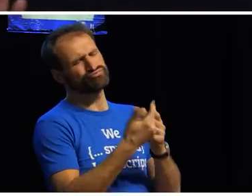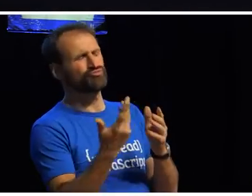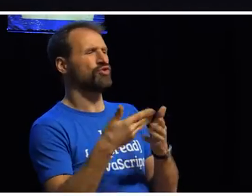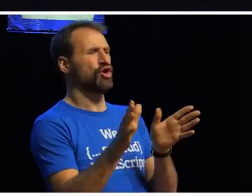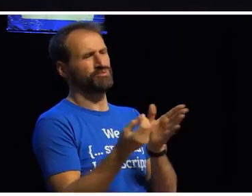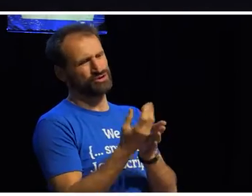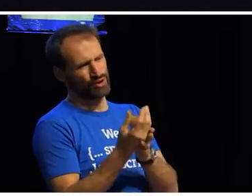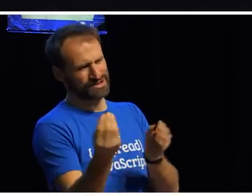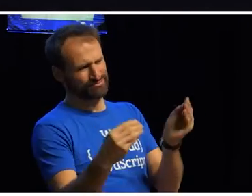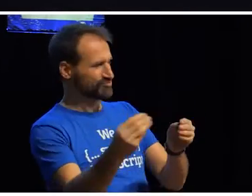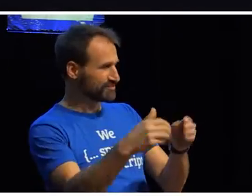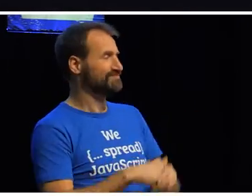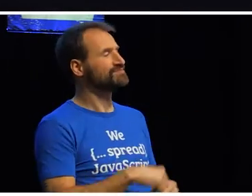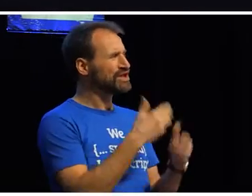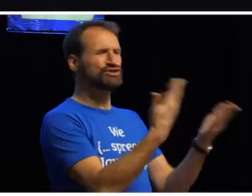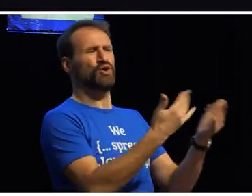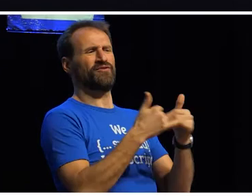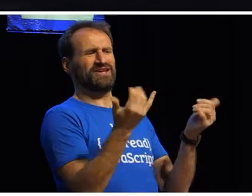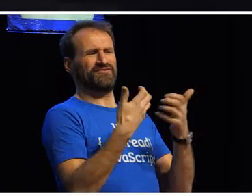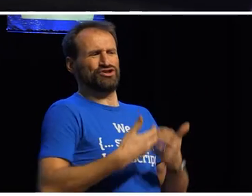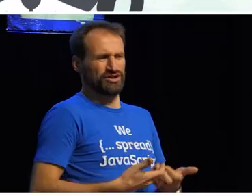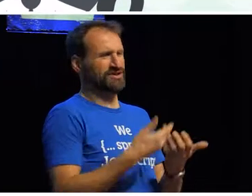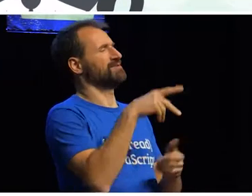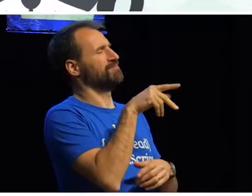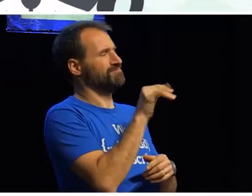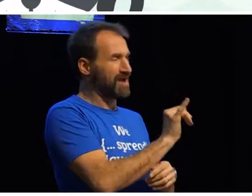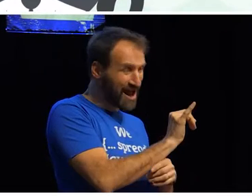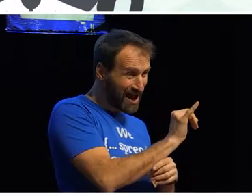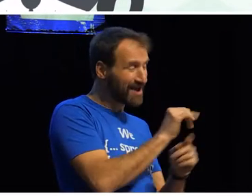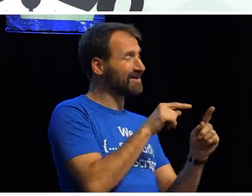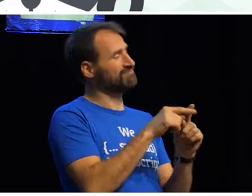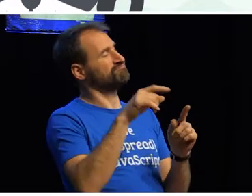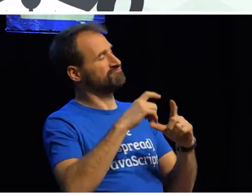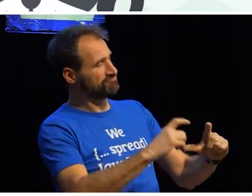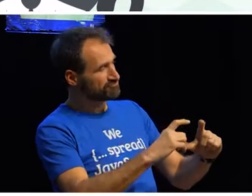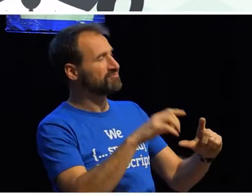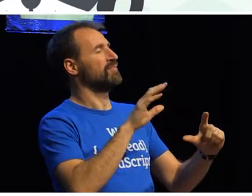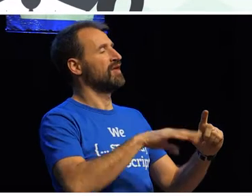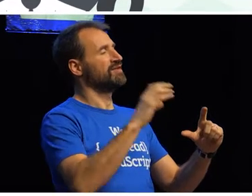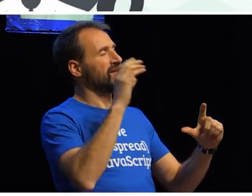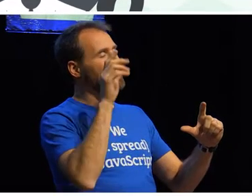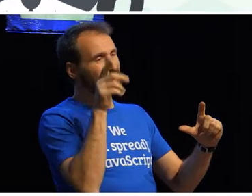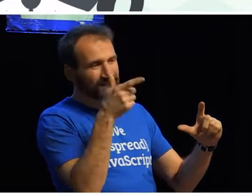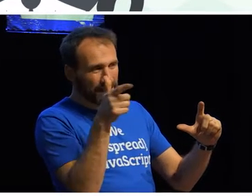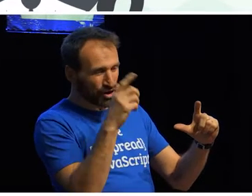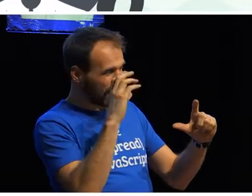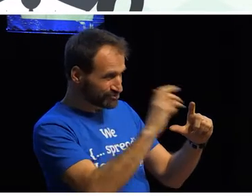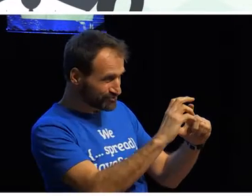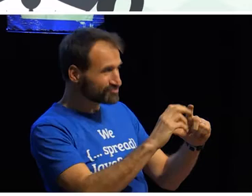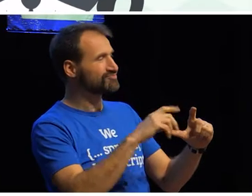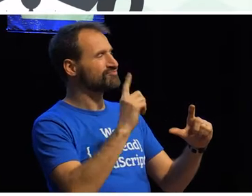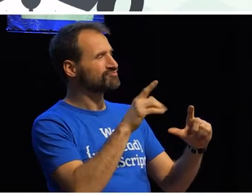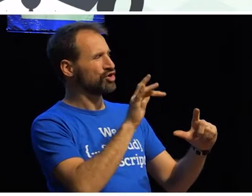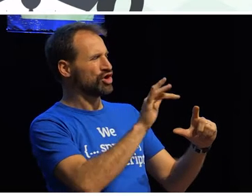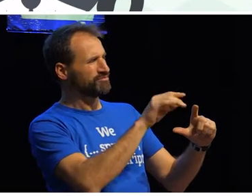So yeah, this is basically how it works. I got Pi, I got camera module, and this little weird things in the middle is a motion sensor. And